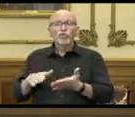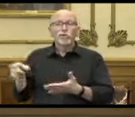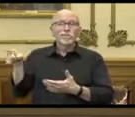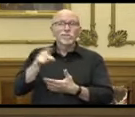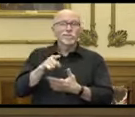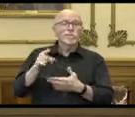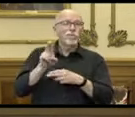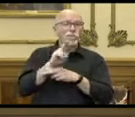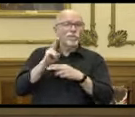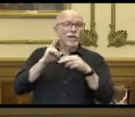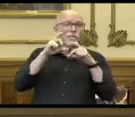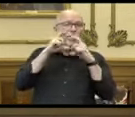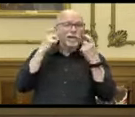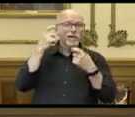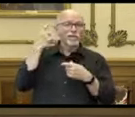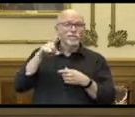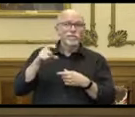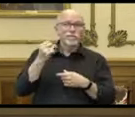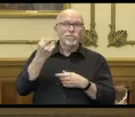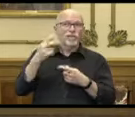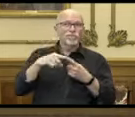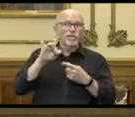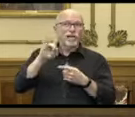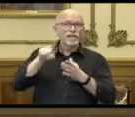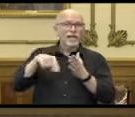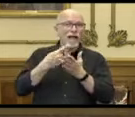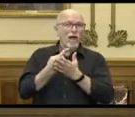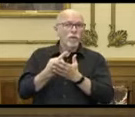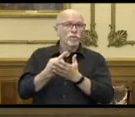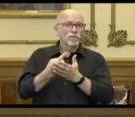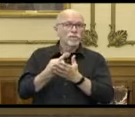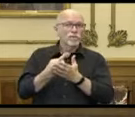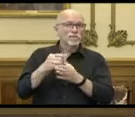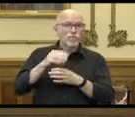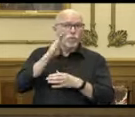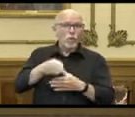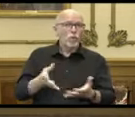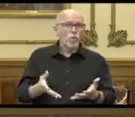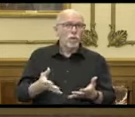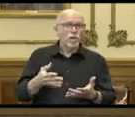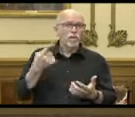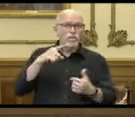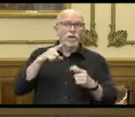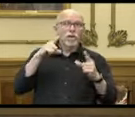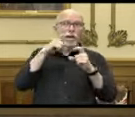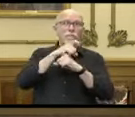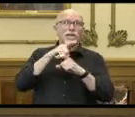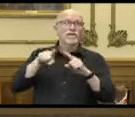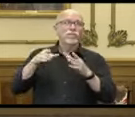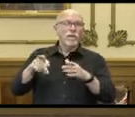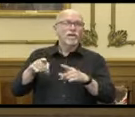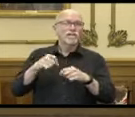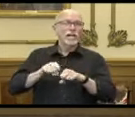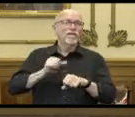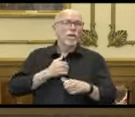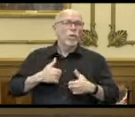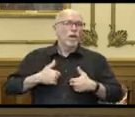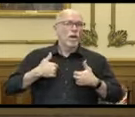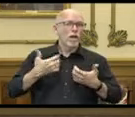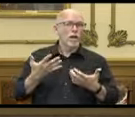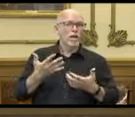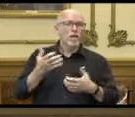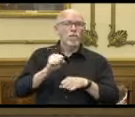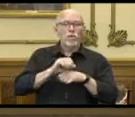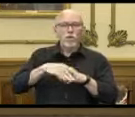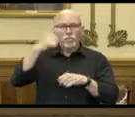worn masks for 12 to 18 hour cases in a row for complex ways that they save our lives, working on your